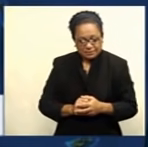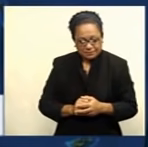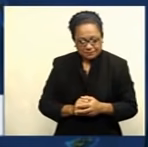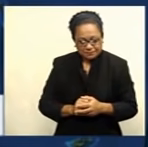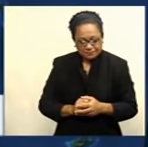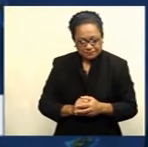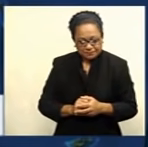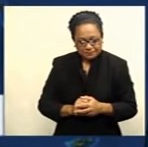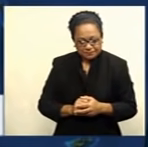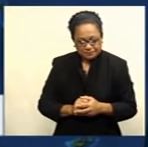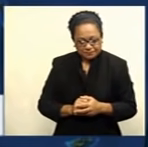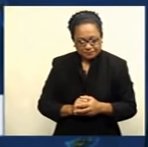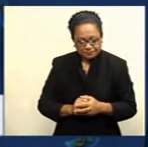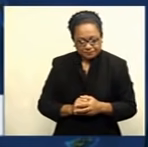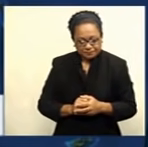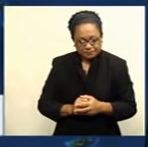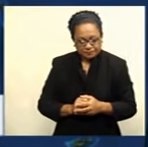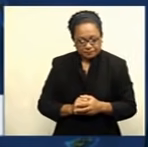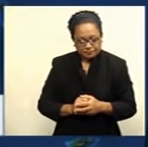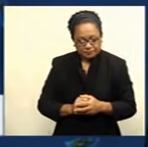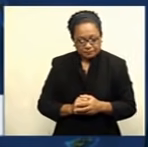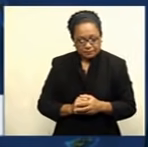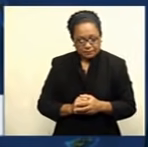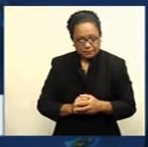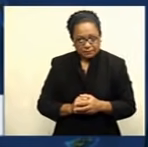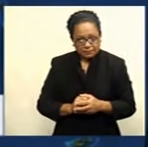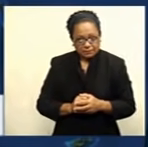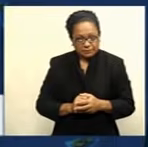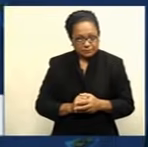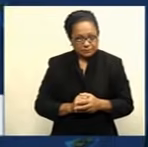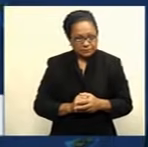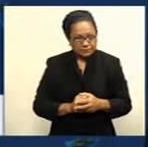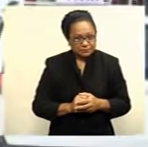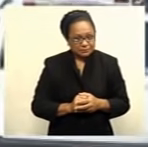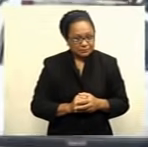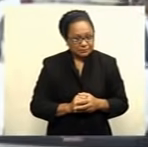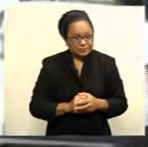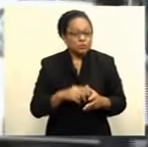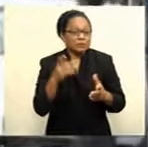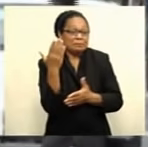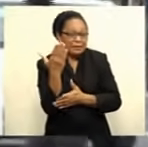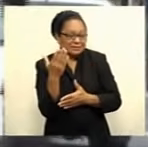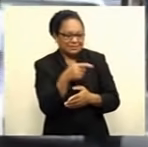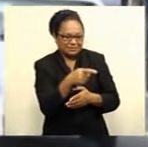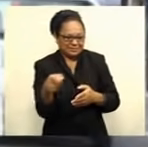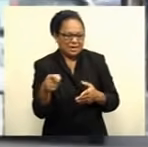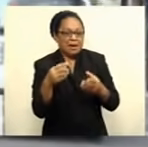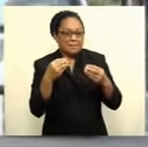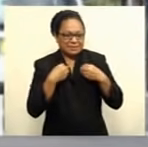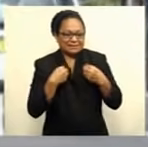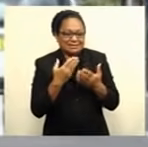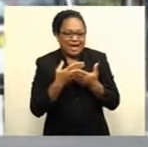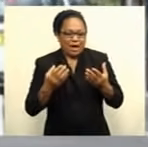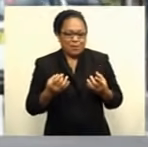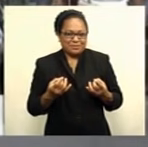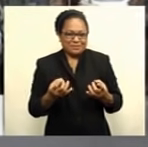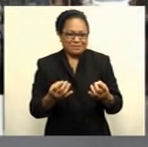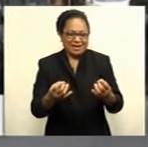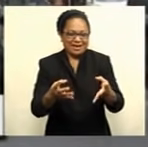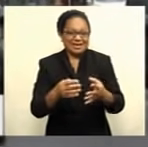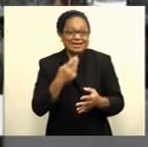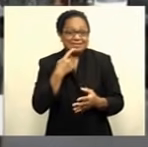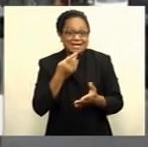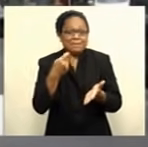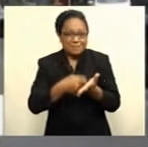it comes down to how well are they prepared, Koya says funding is available for